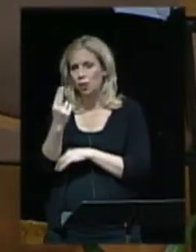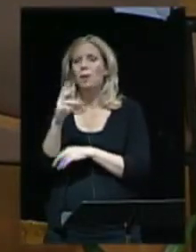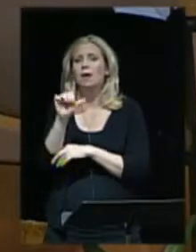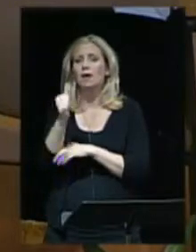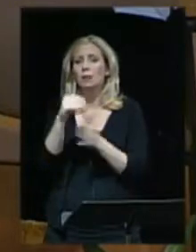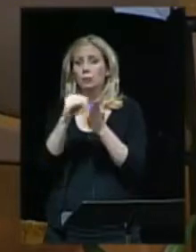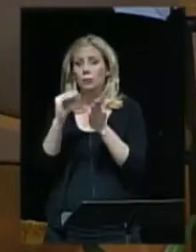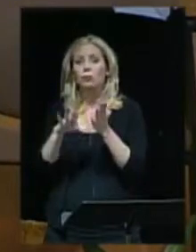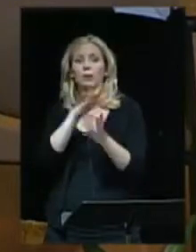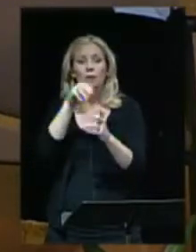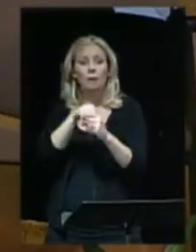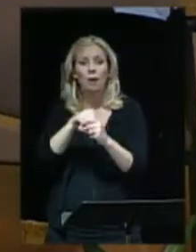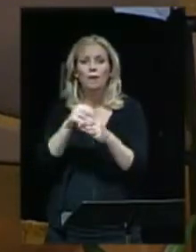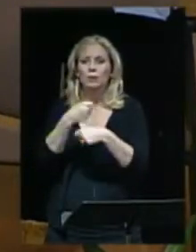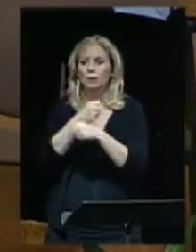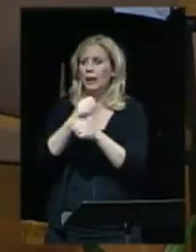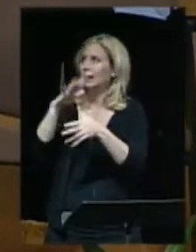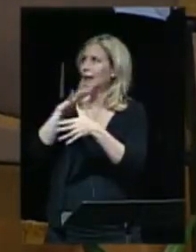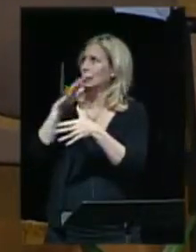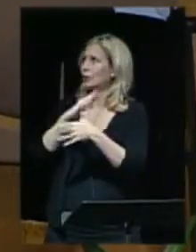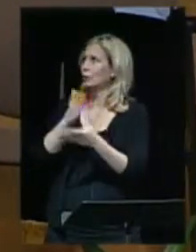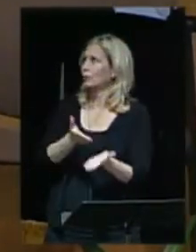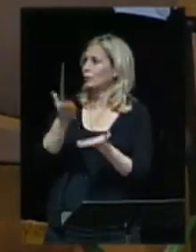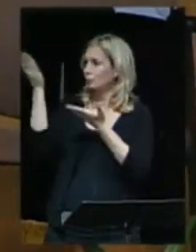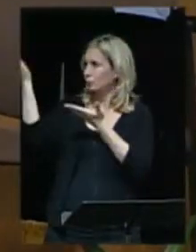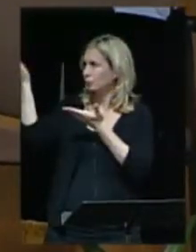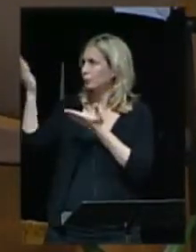senior slideshow. Please enjoy.